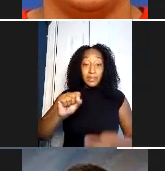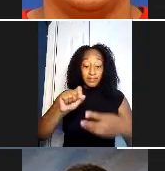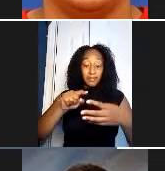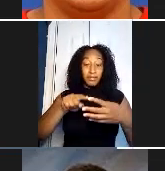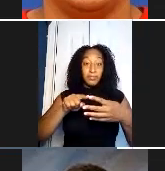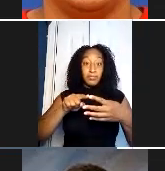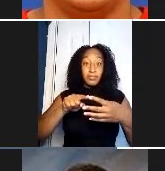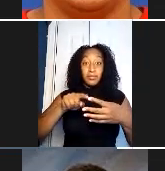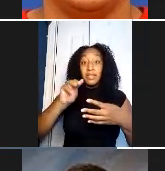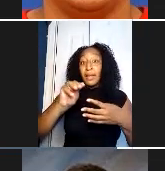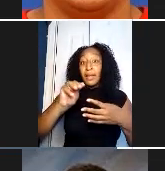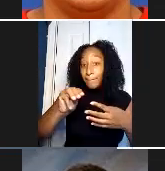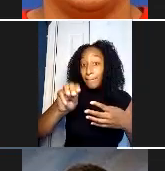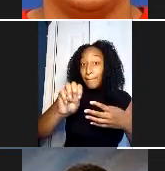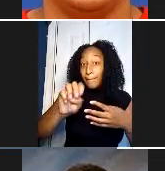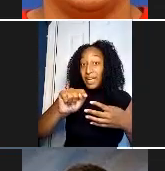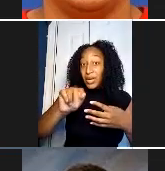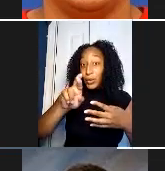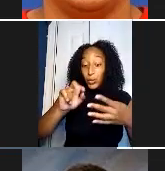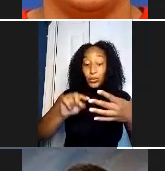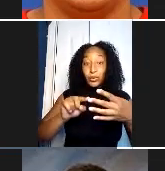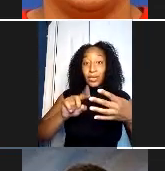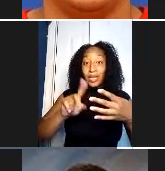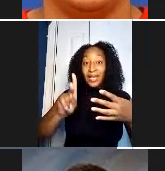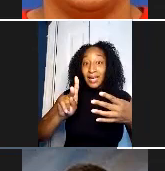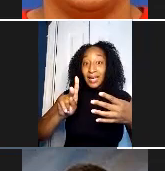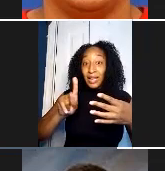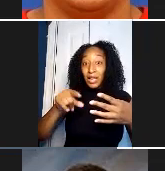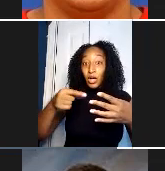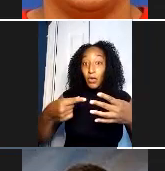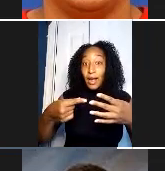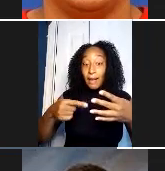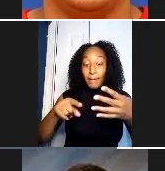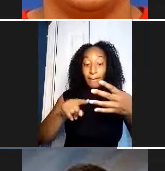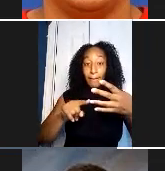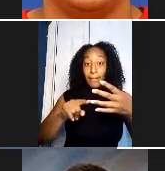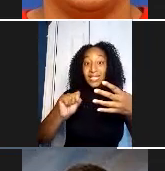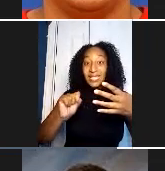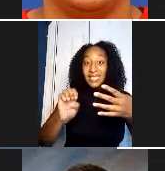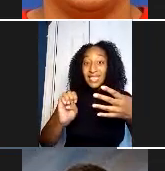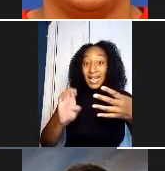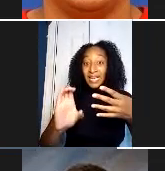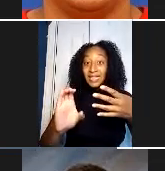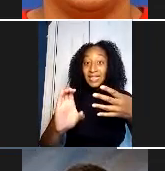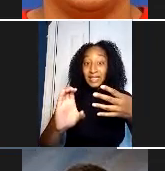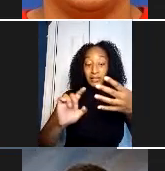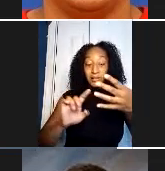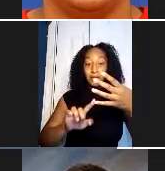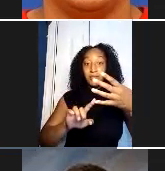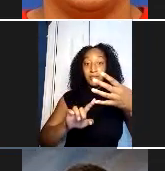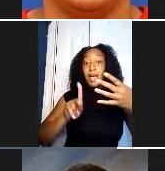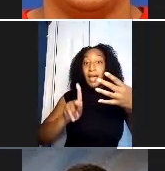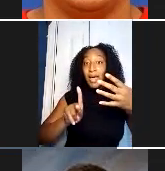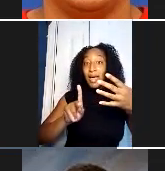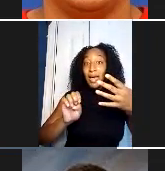meter, kilogram, second, Kelvin. Now, there are other unit systems, and